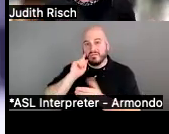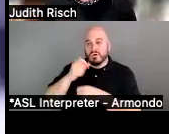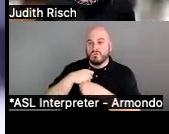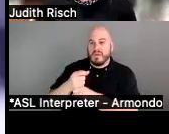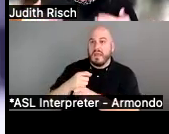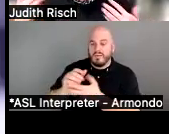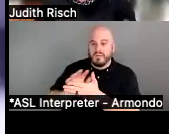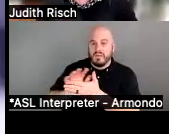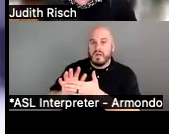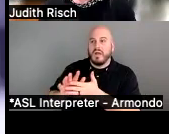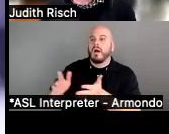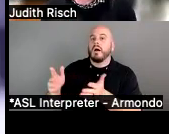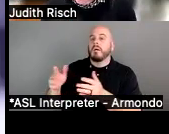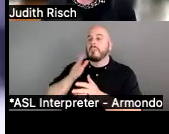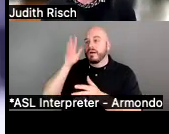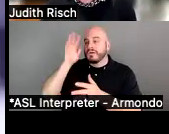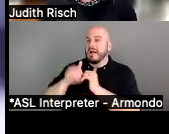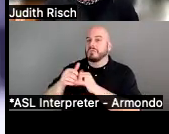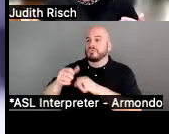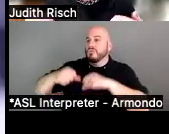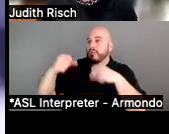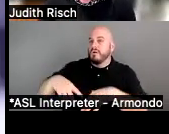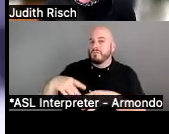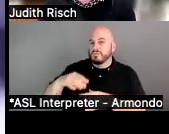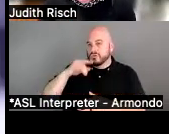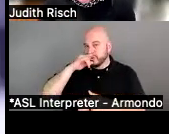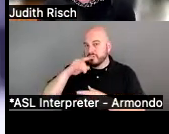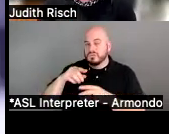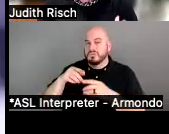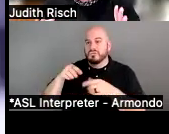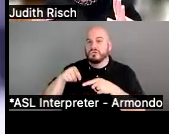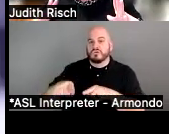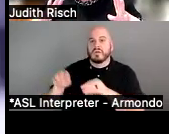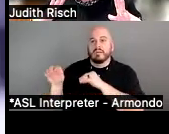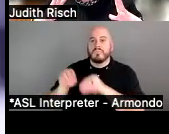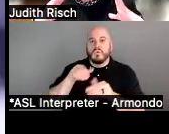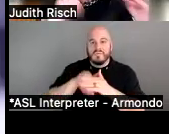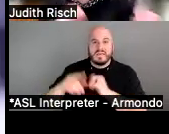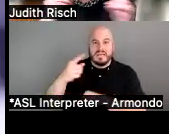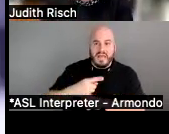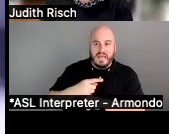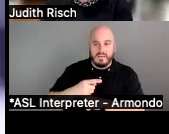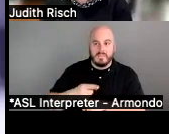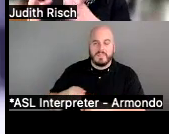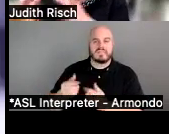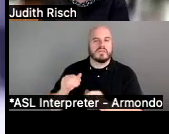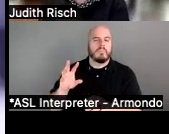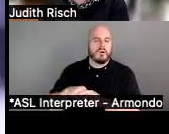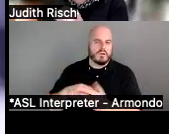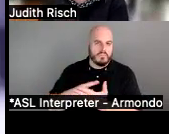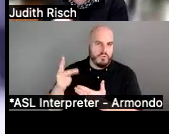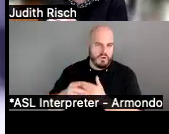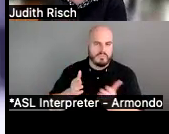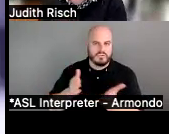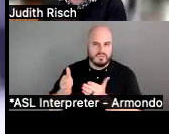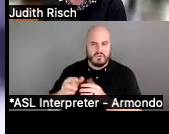how to drop their kids off for move-in day, now that to me is still part of your program service activity,